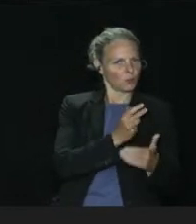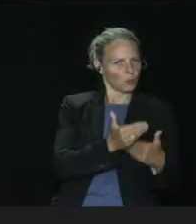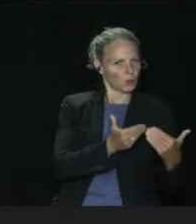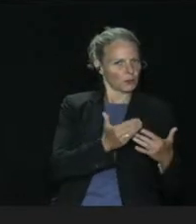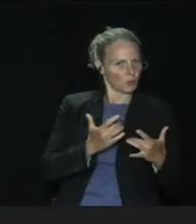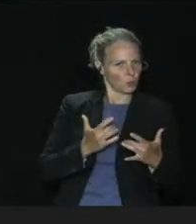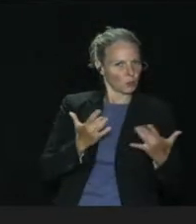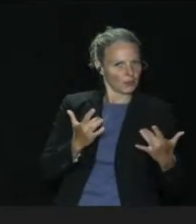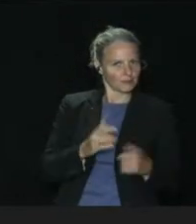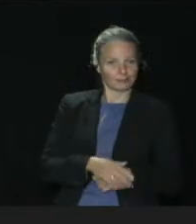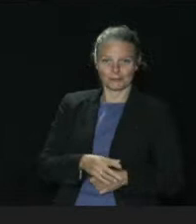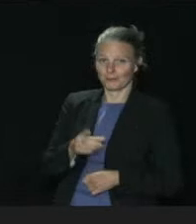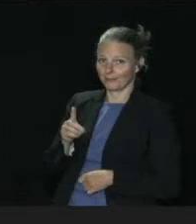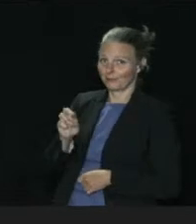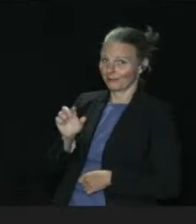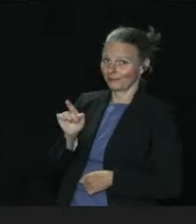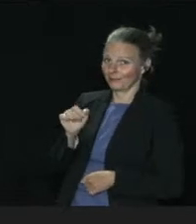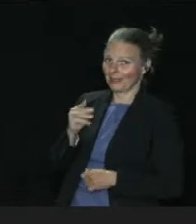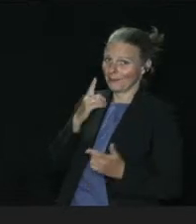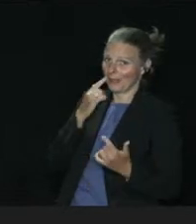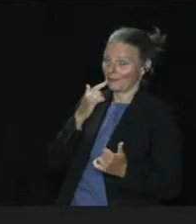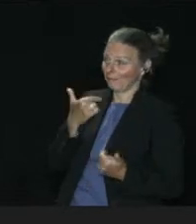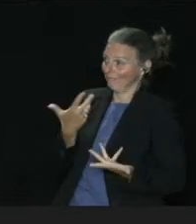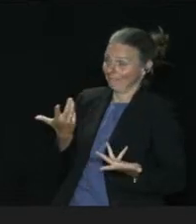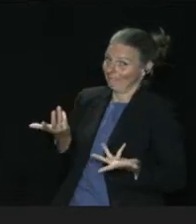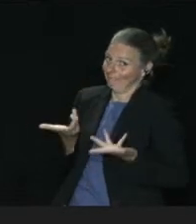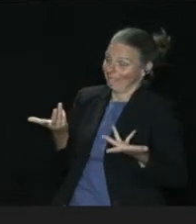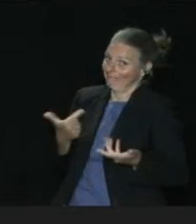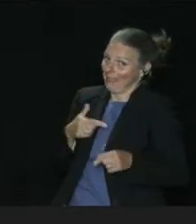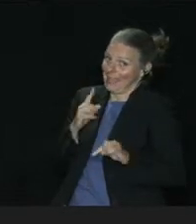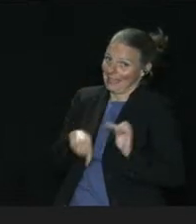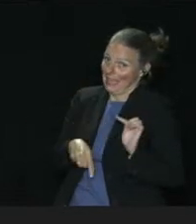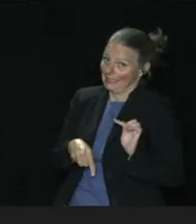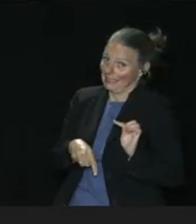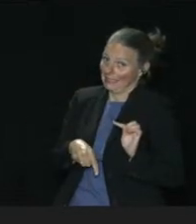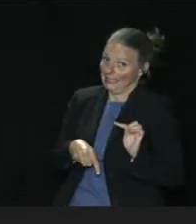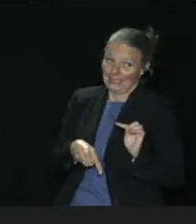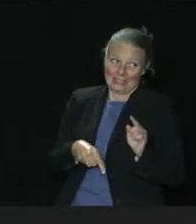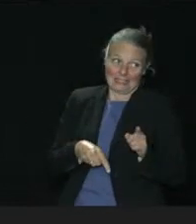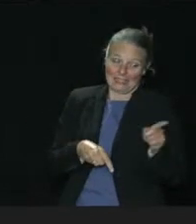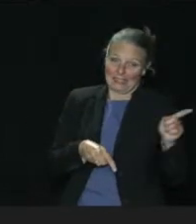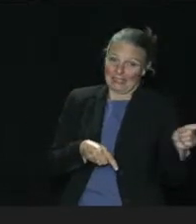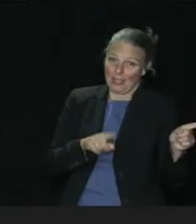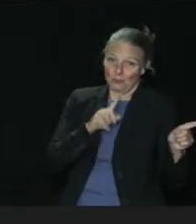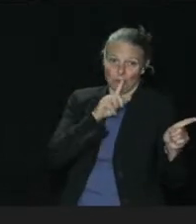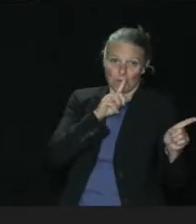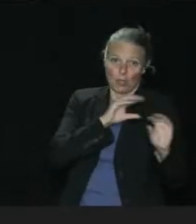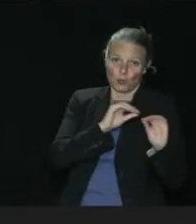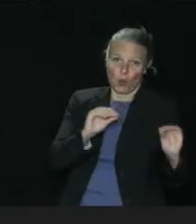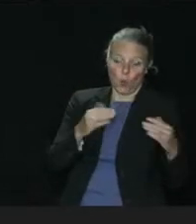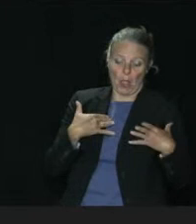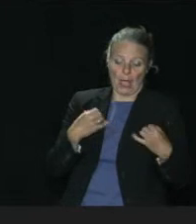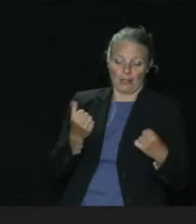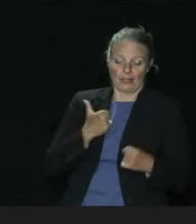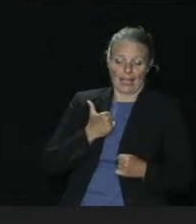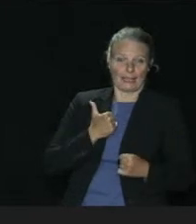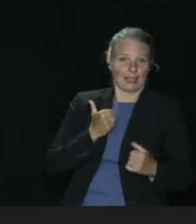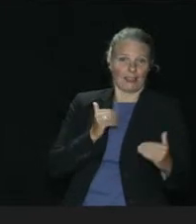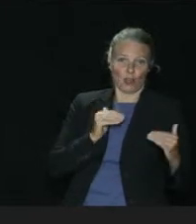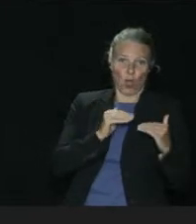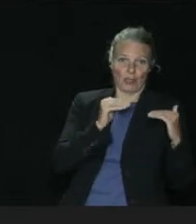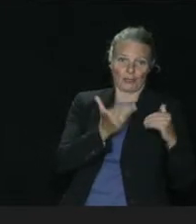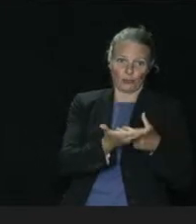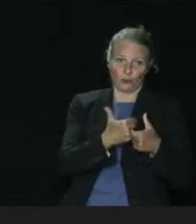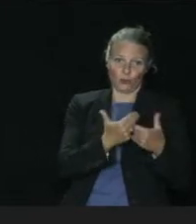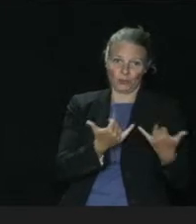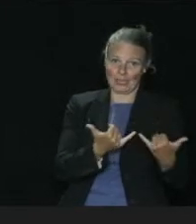I actually can't. We don't have the Health Canada colleagues or regulators on, so we will have to get back to you on